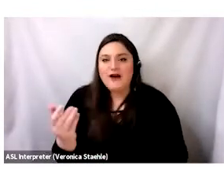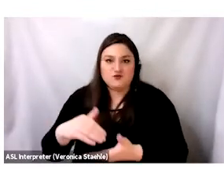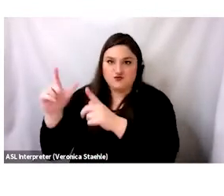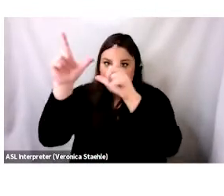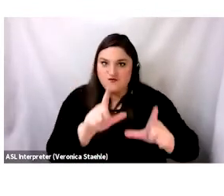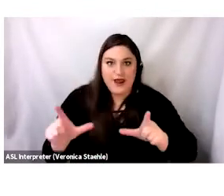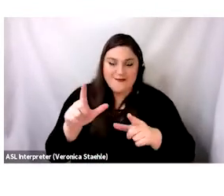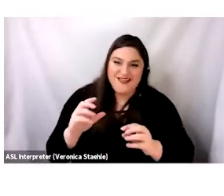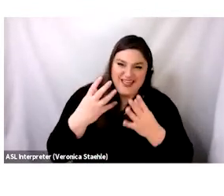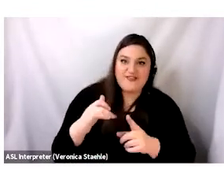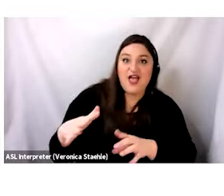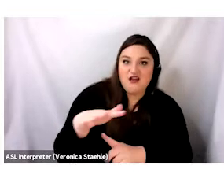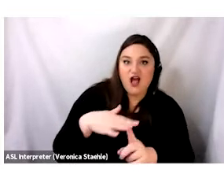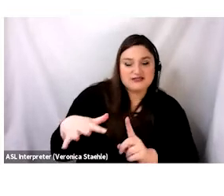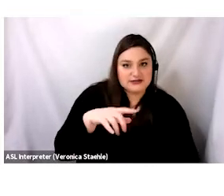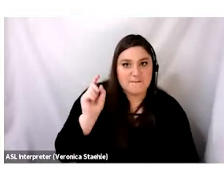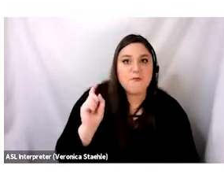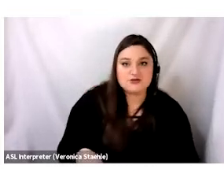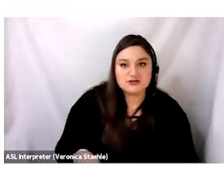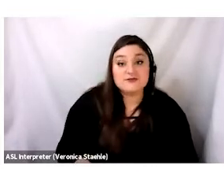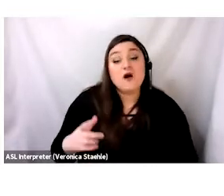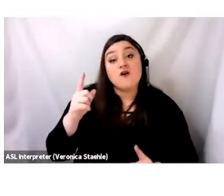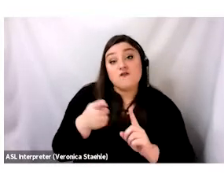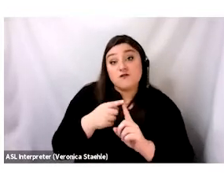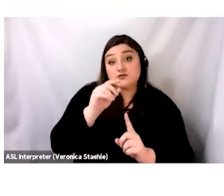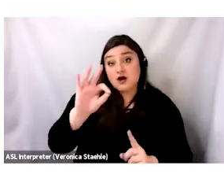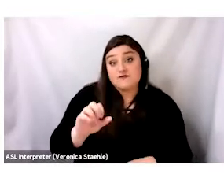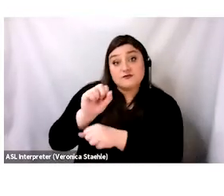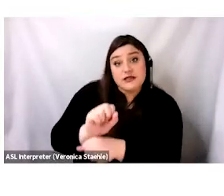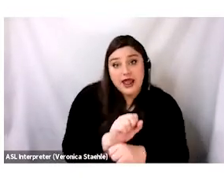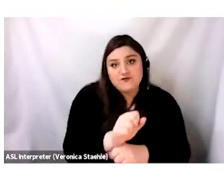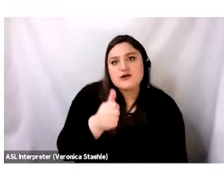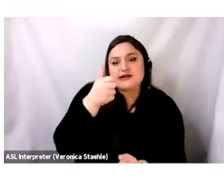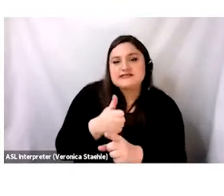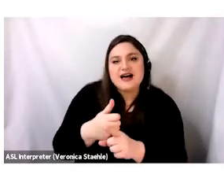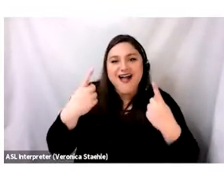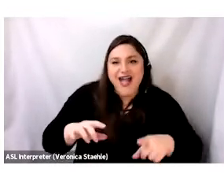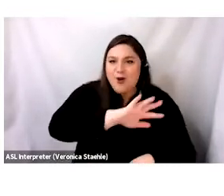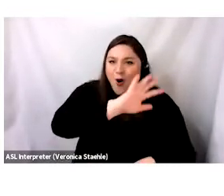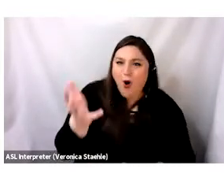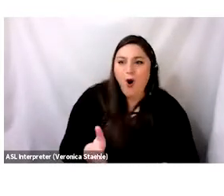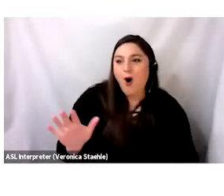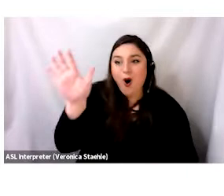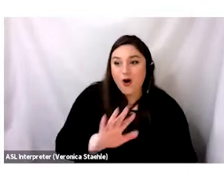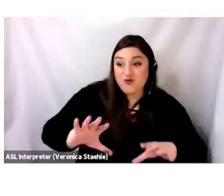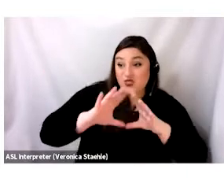to note here that slavery was a global enterprise. So while Western history books focus primarily on the institution